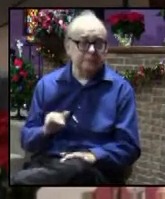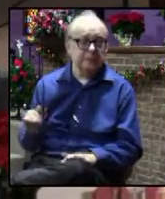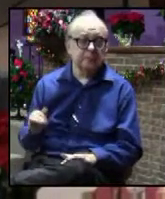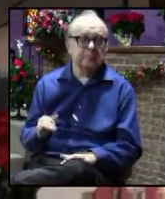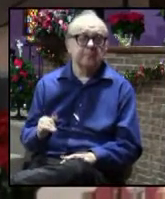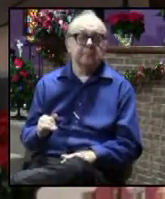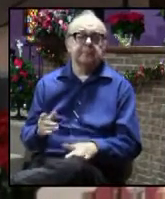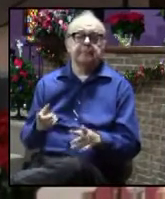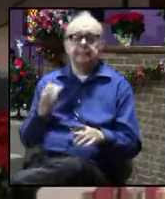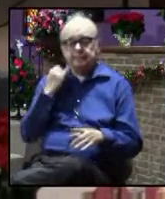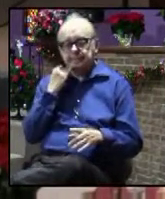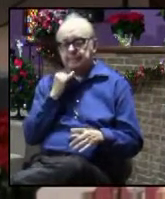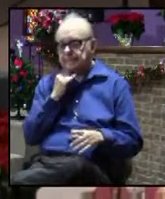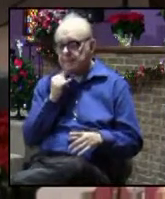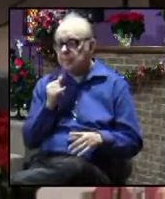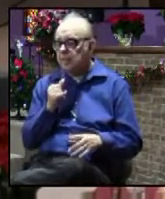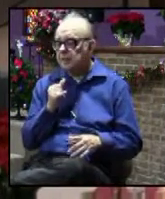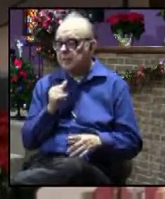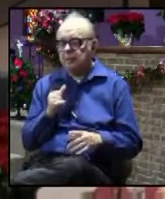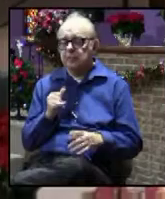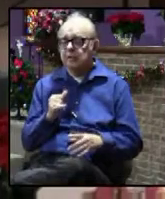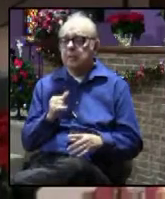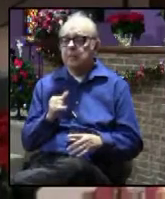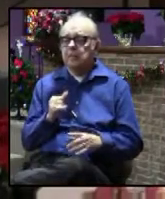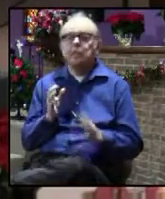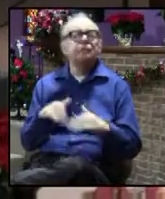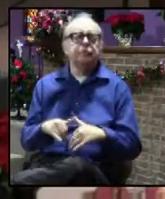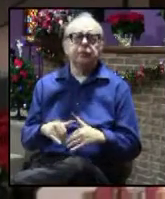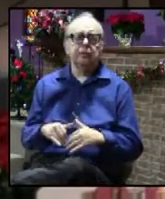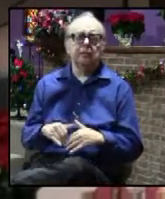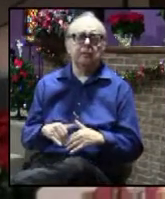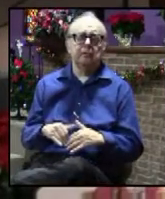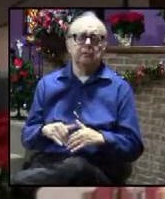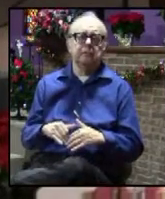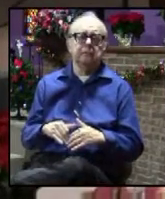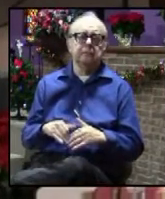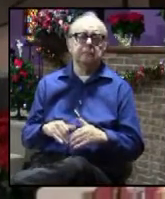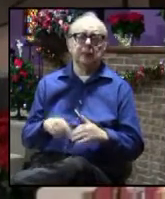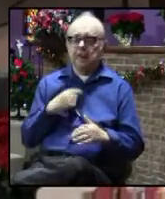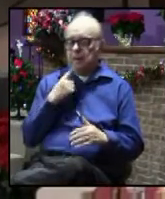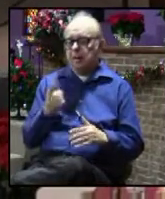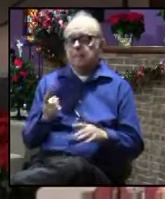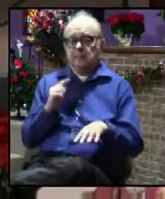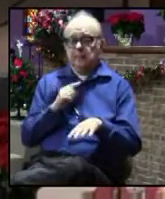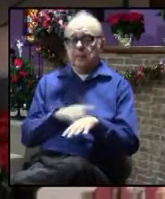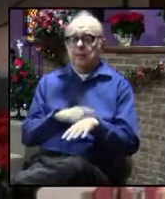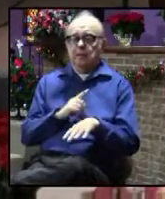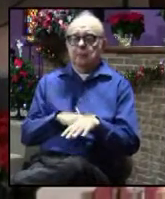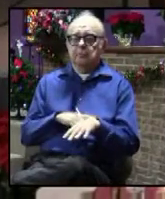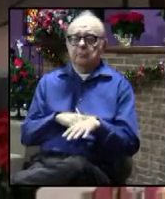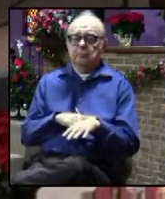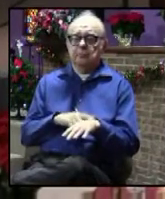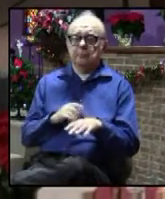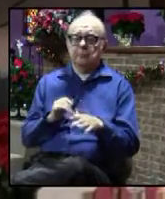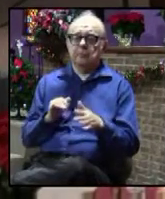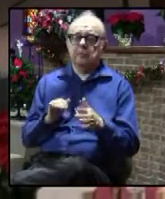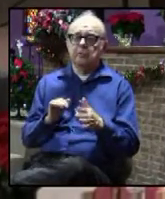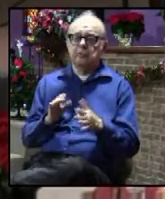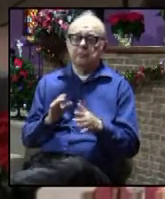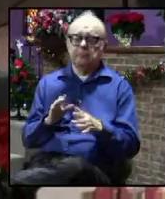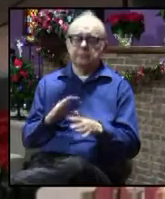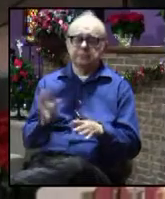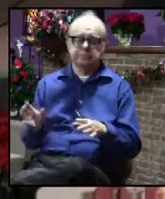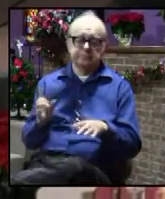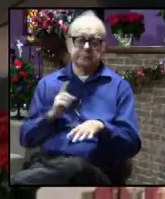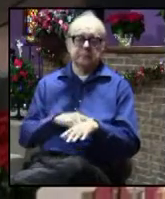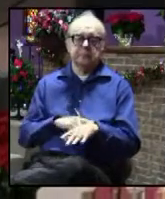Amen. It doesn't get out of whack. But can I tell you, there are times, and Christmas